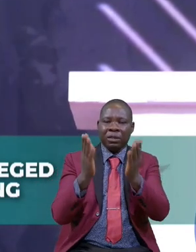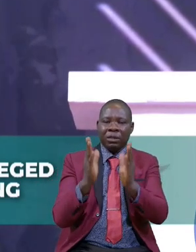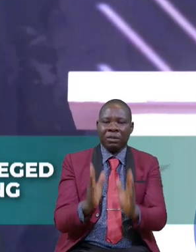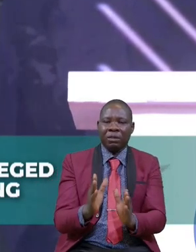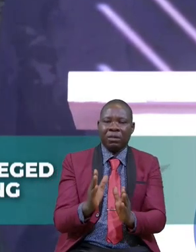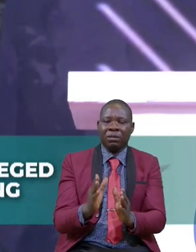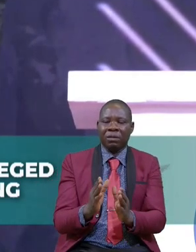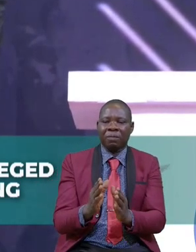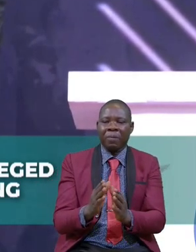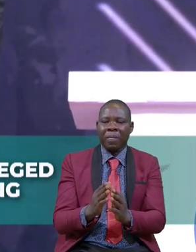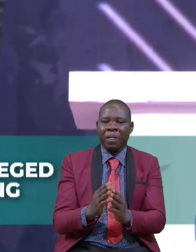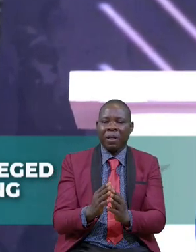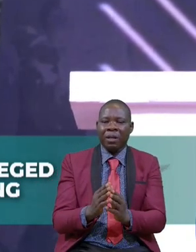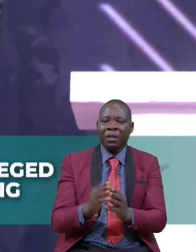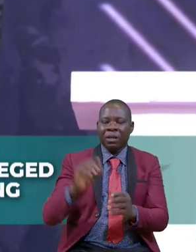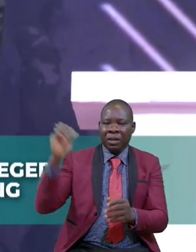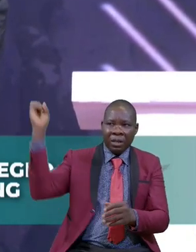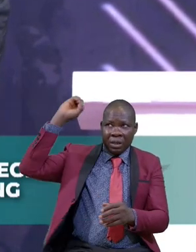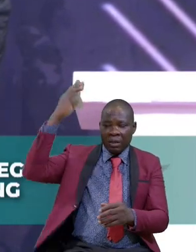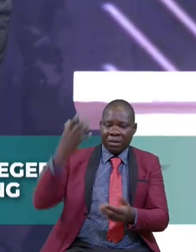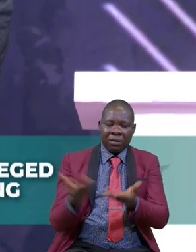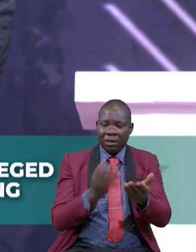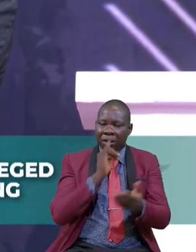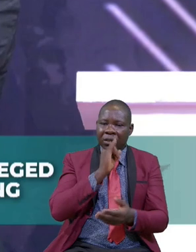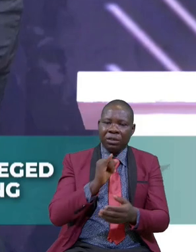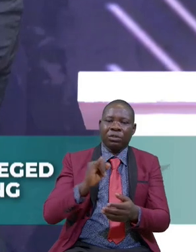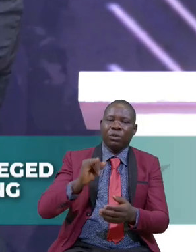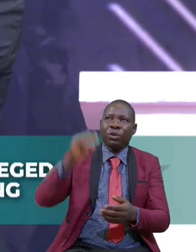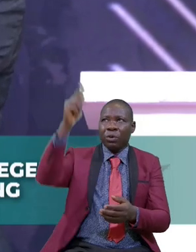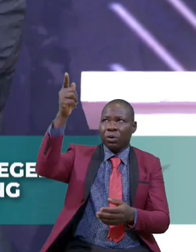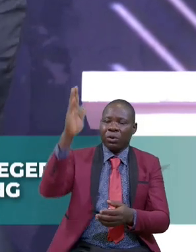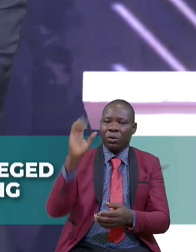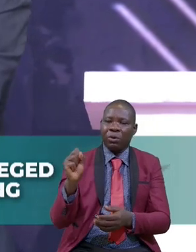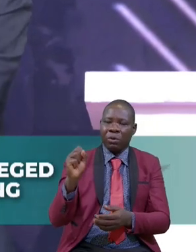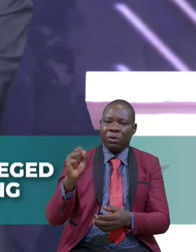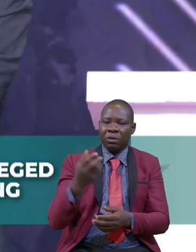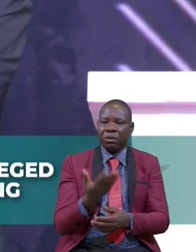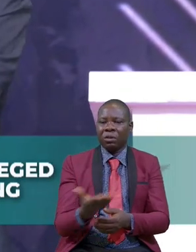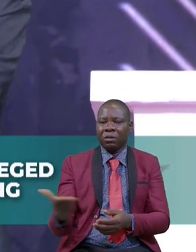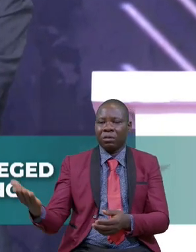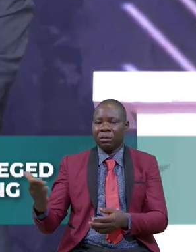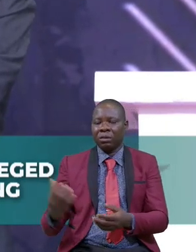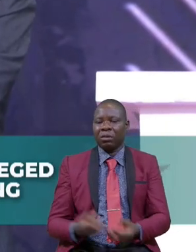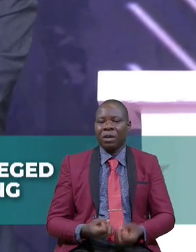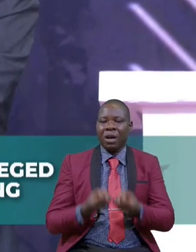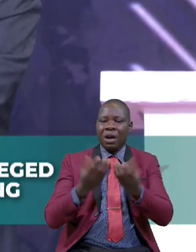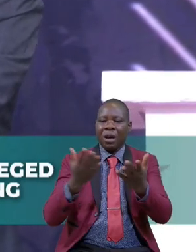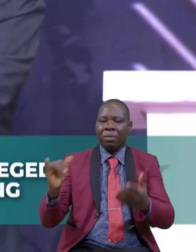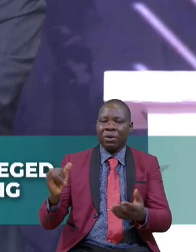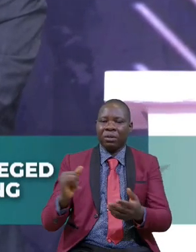God's resources abounding continually, evermore in your